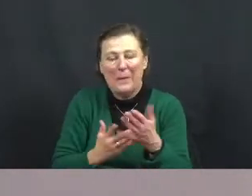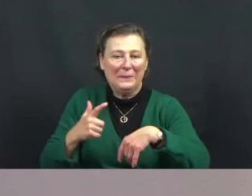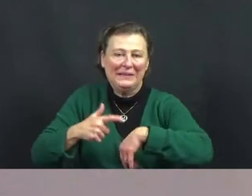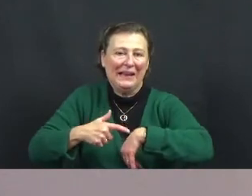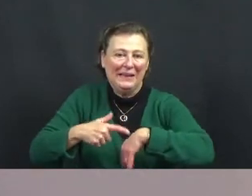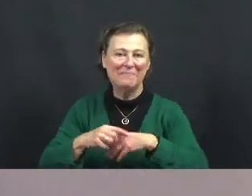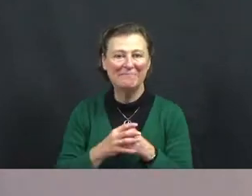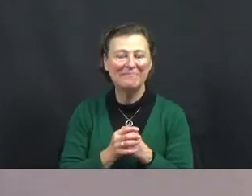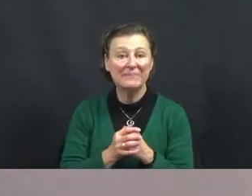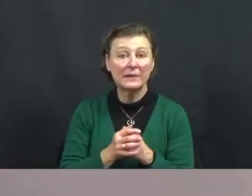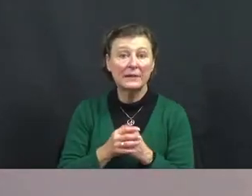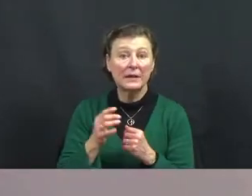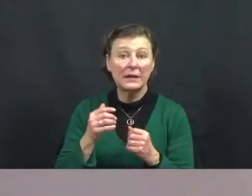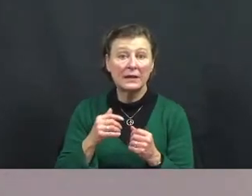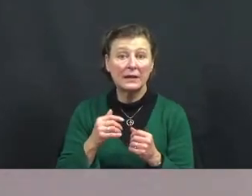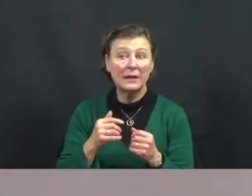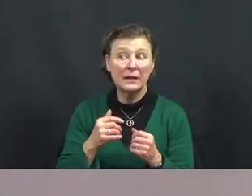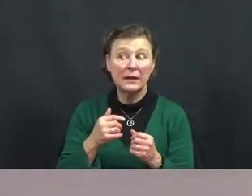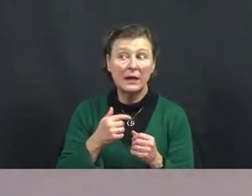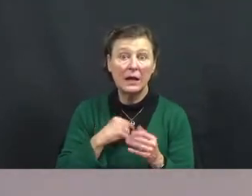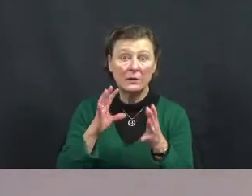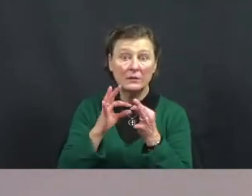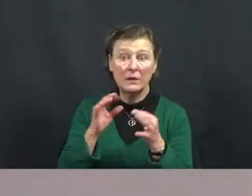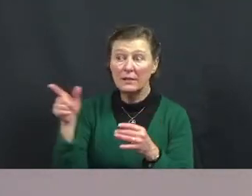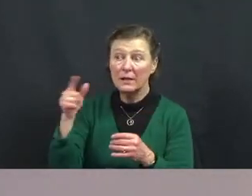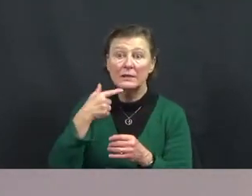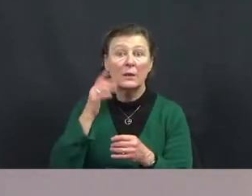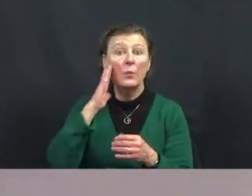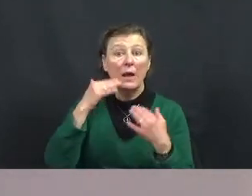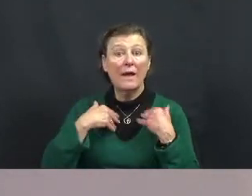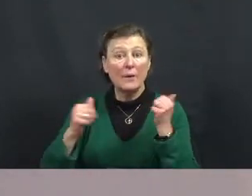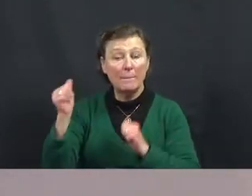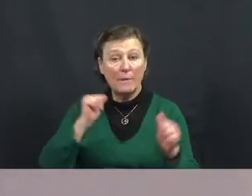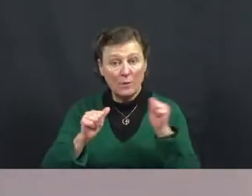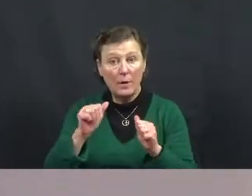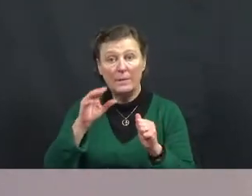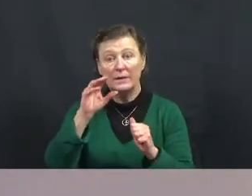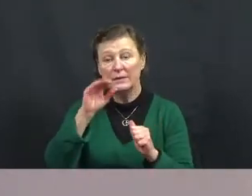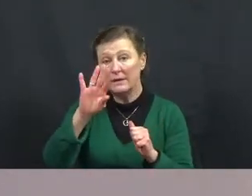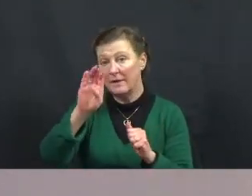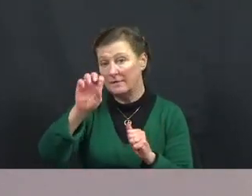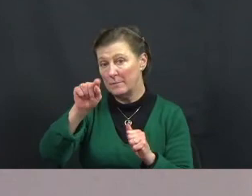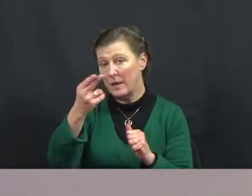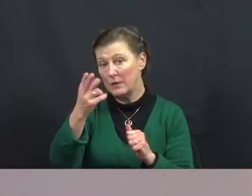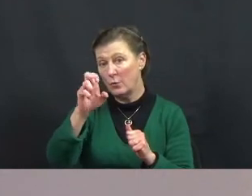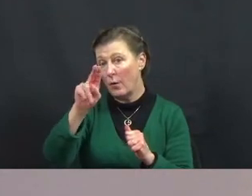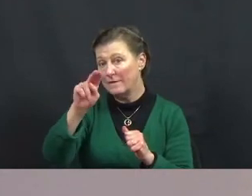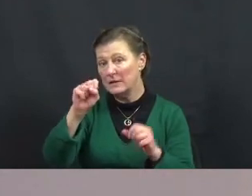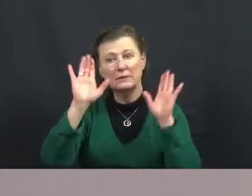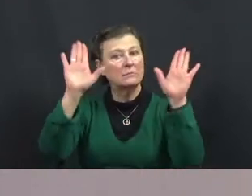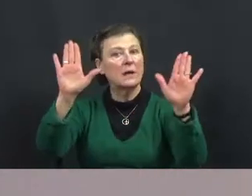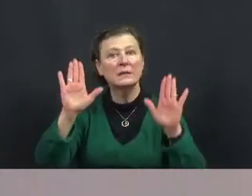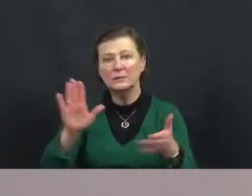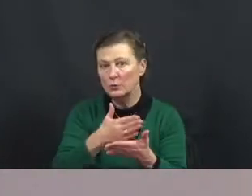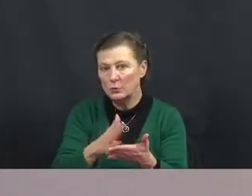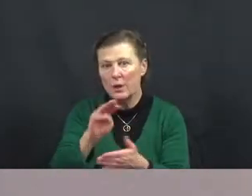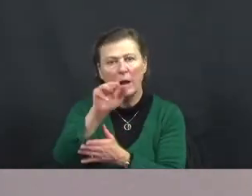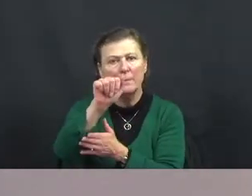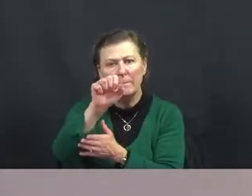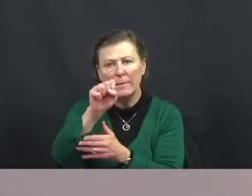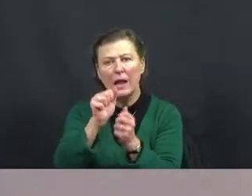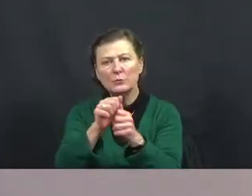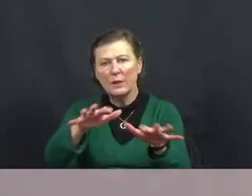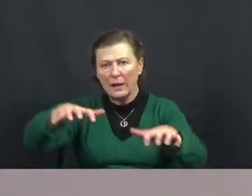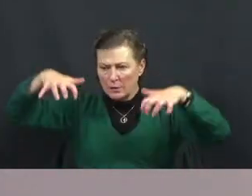There was going to be a performance of Beethoven's great Missa Solemnis. This is a mass for full chorus